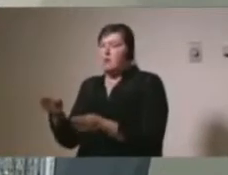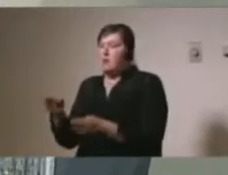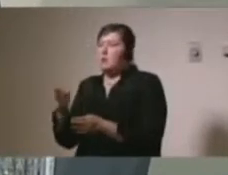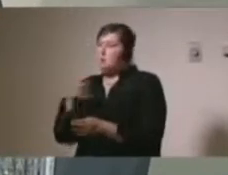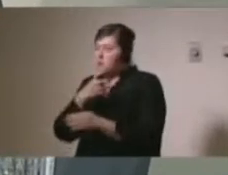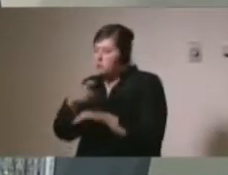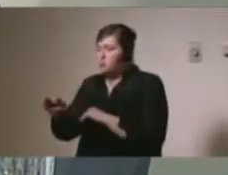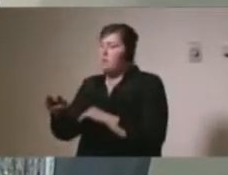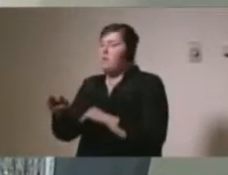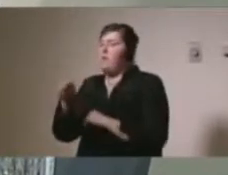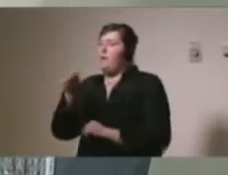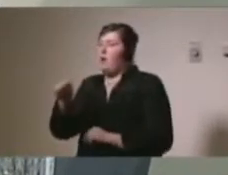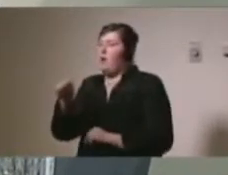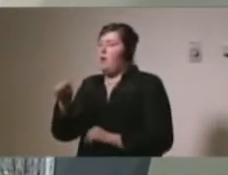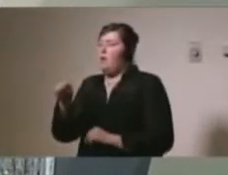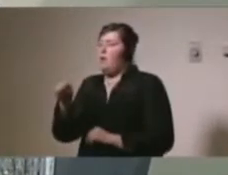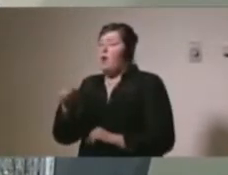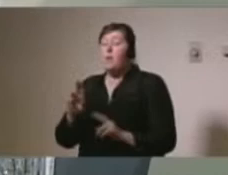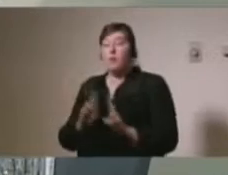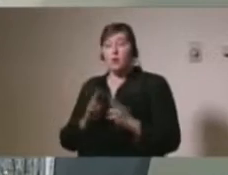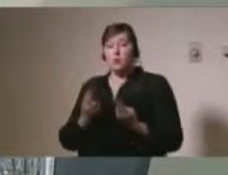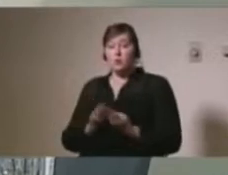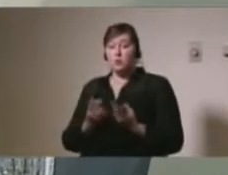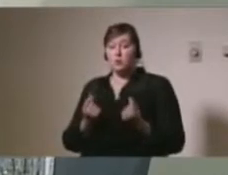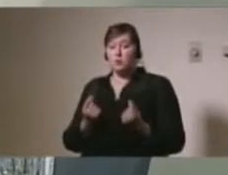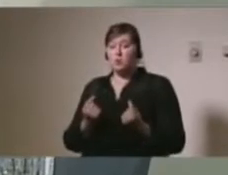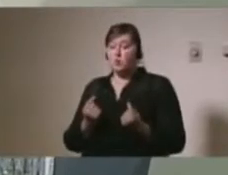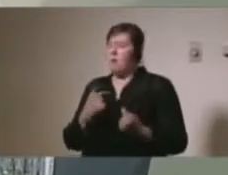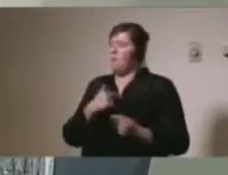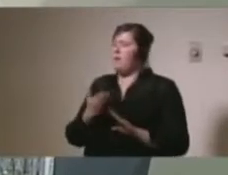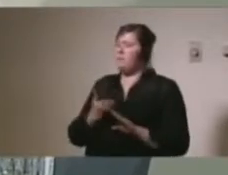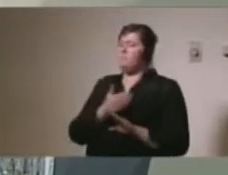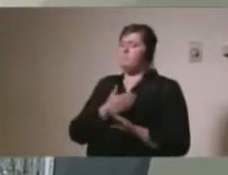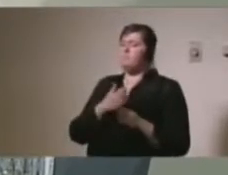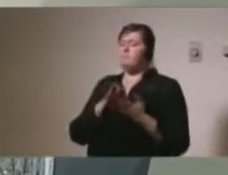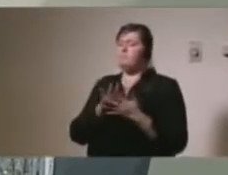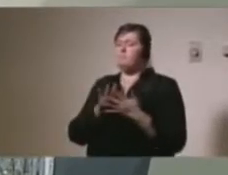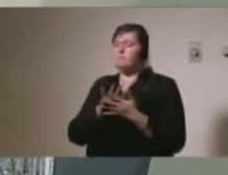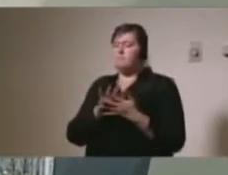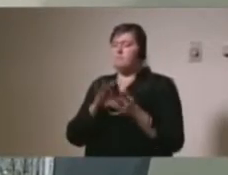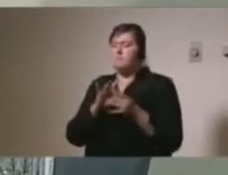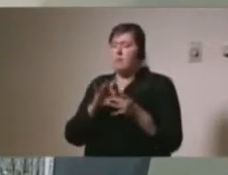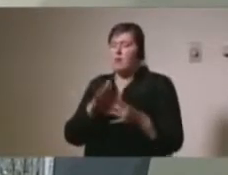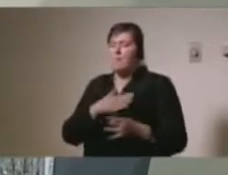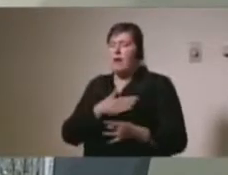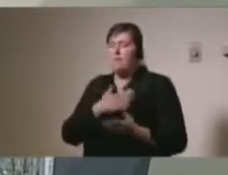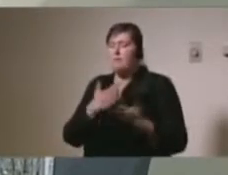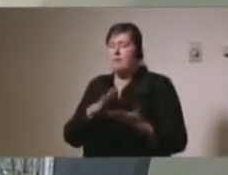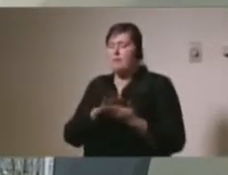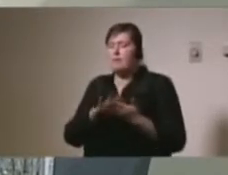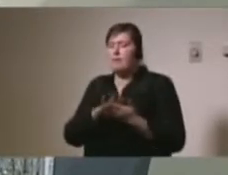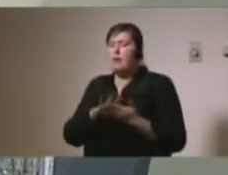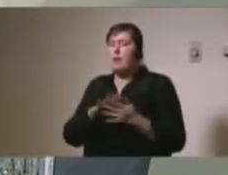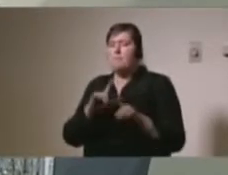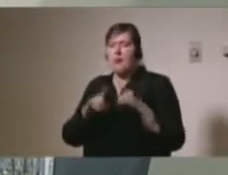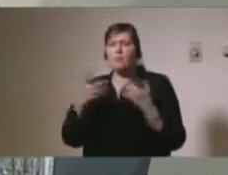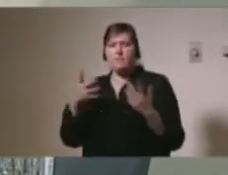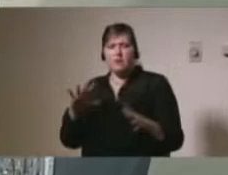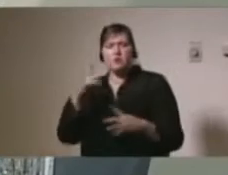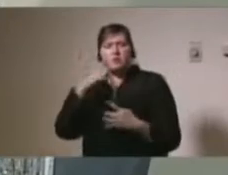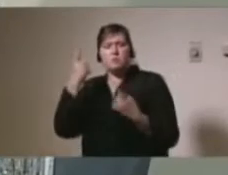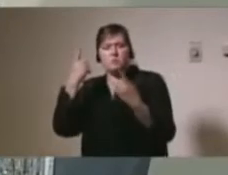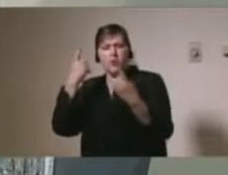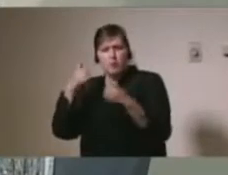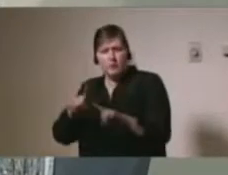is that, I did talk about it briefly and vaguely, but we do negotiate agreements in order to improve their